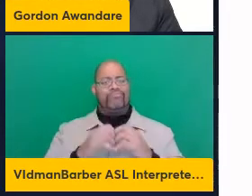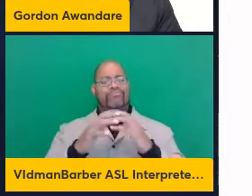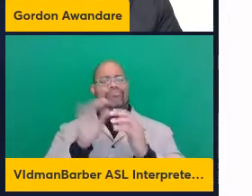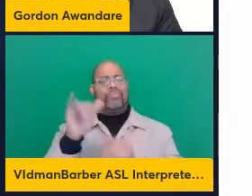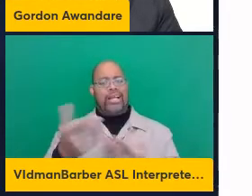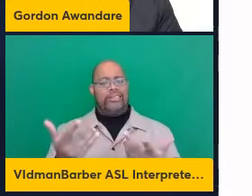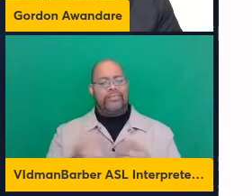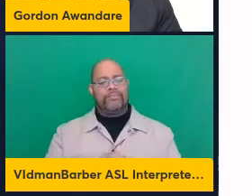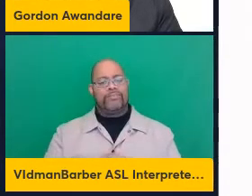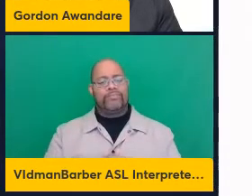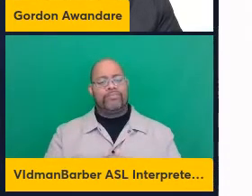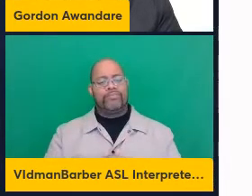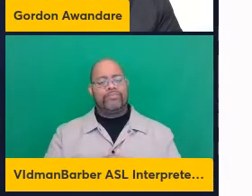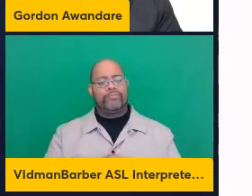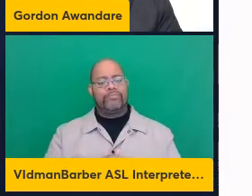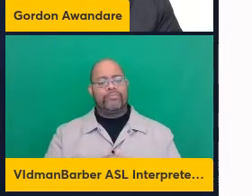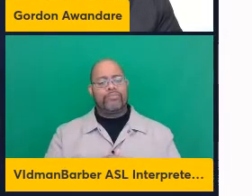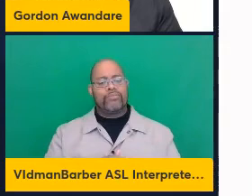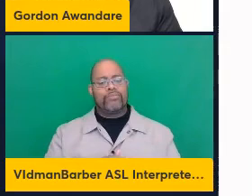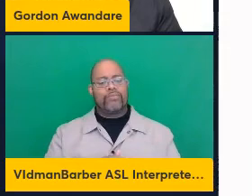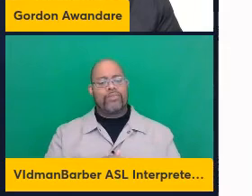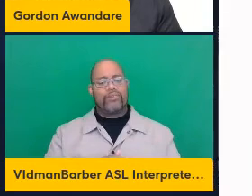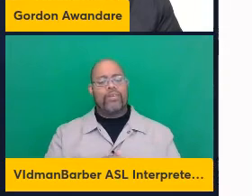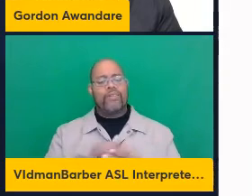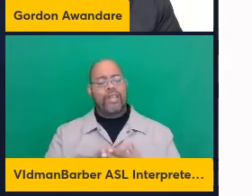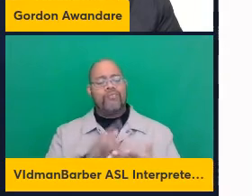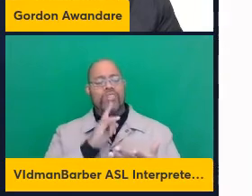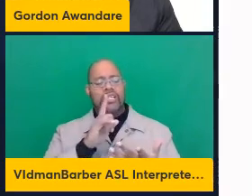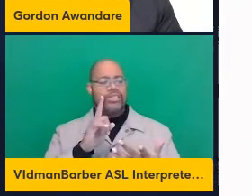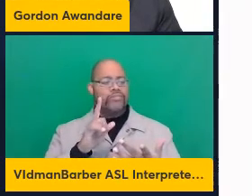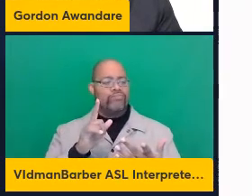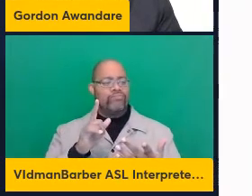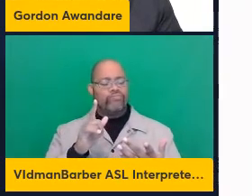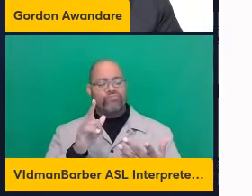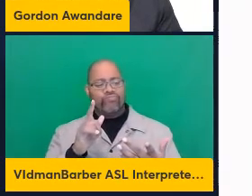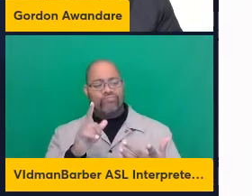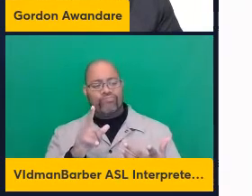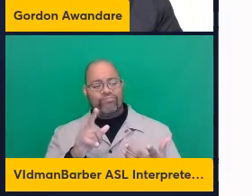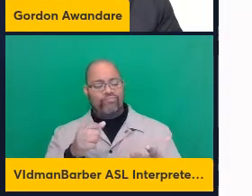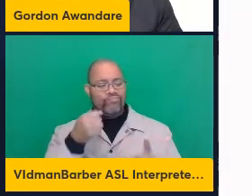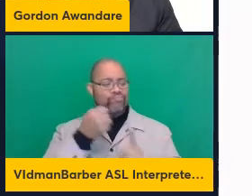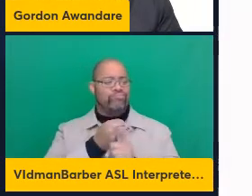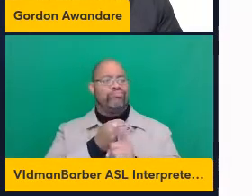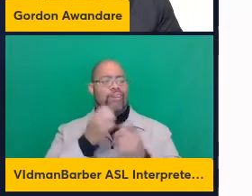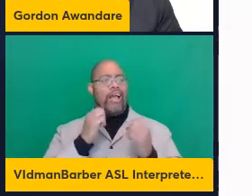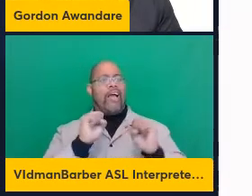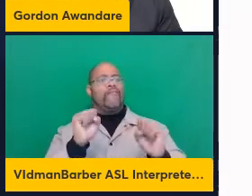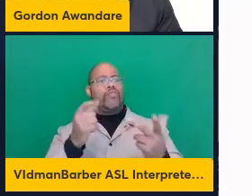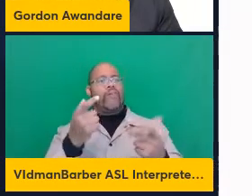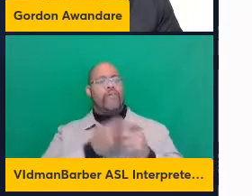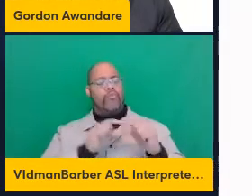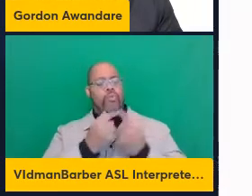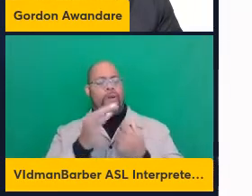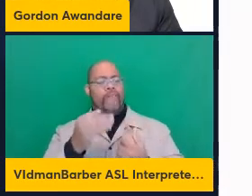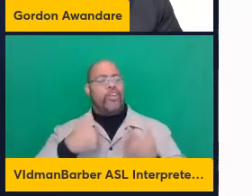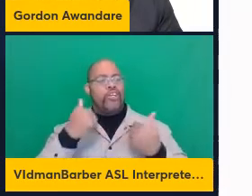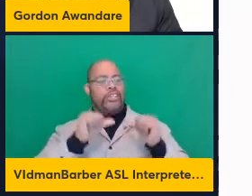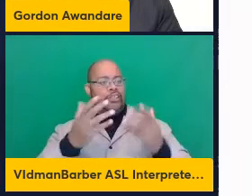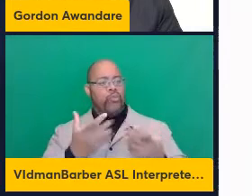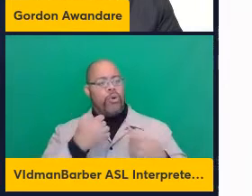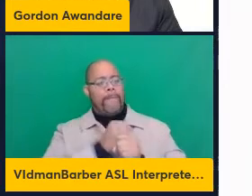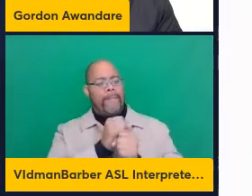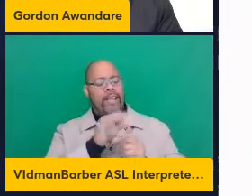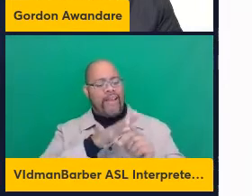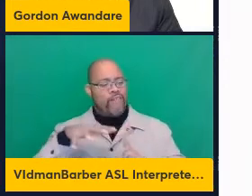was basically a spontaneous effort from a group of young scientists who wanted to create